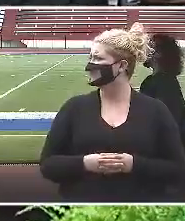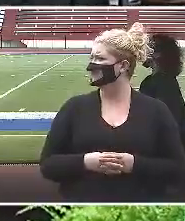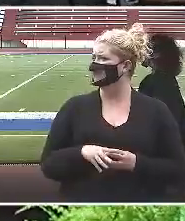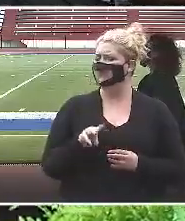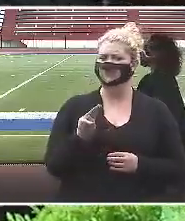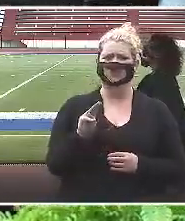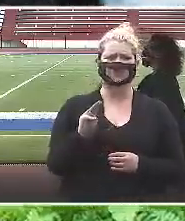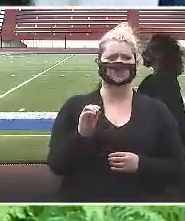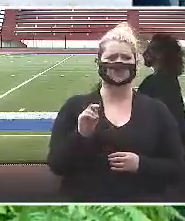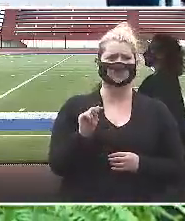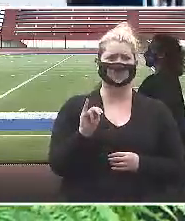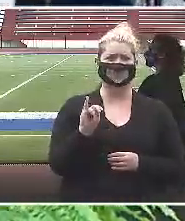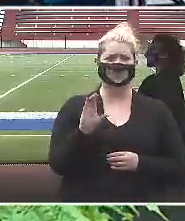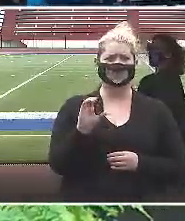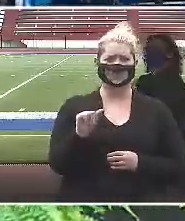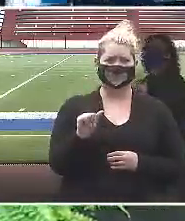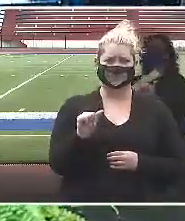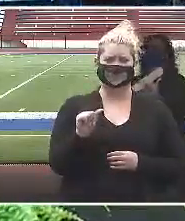Monica Dobbins.